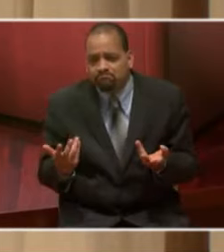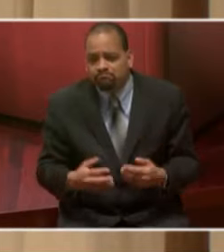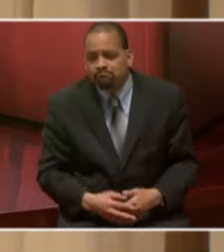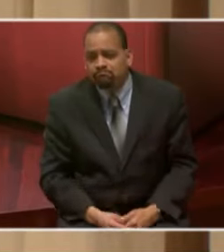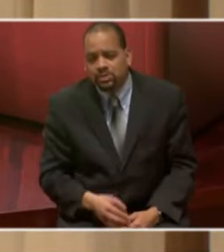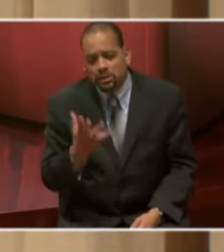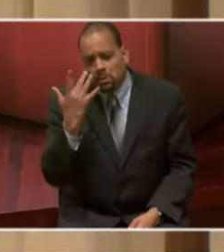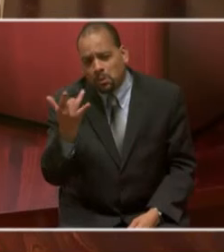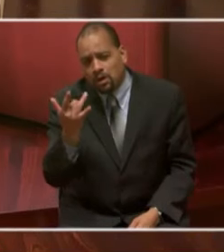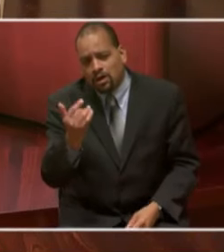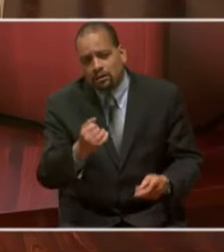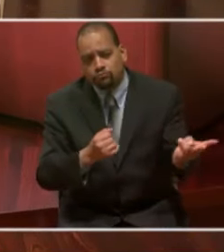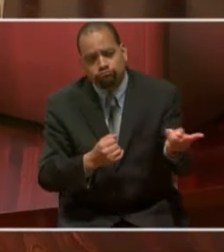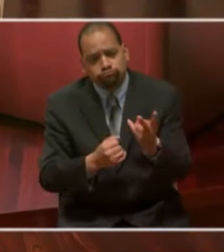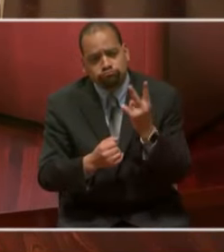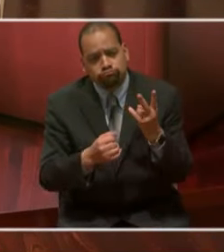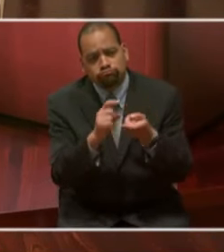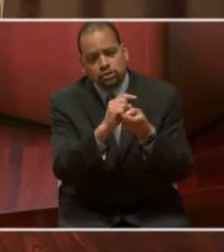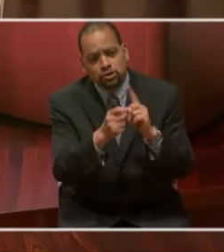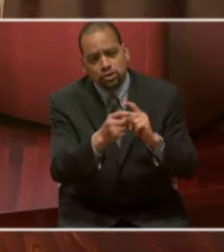1962. After the March on Washington in